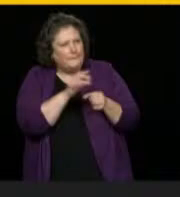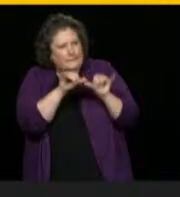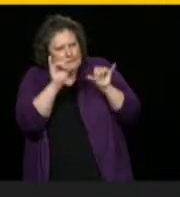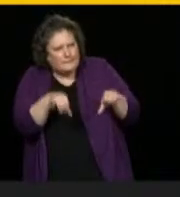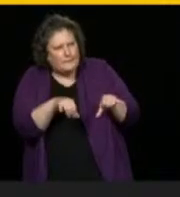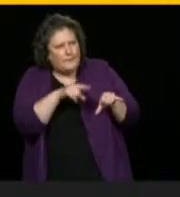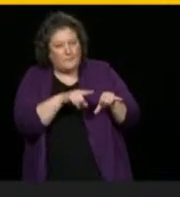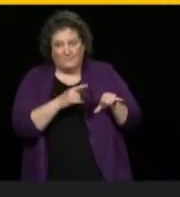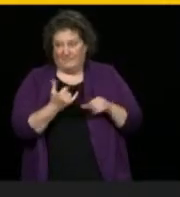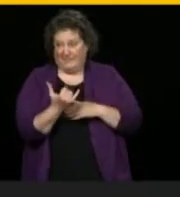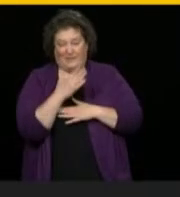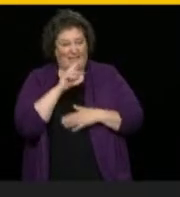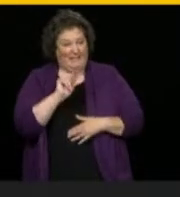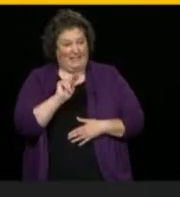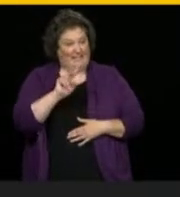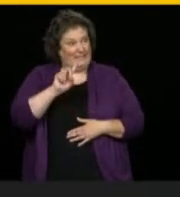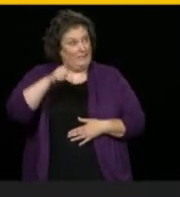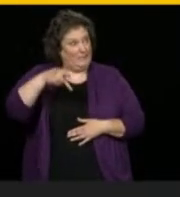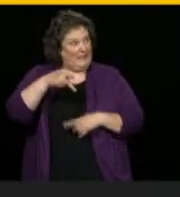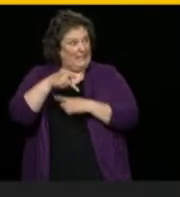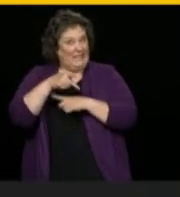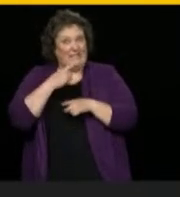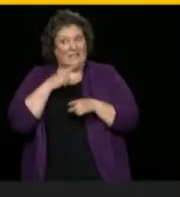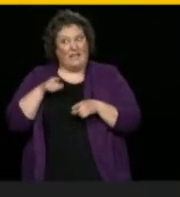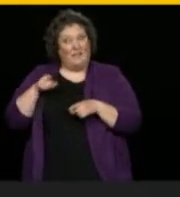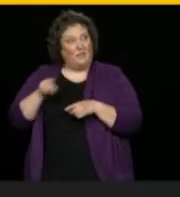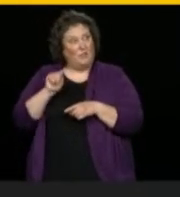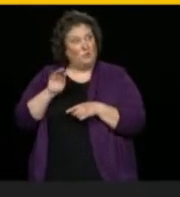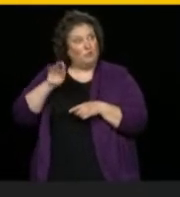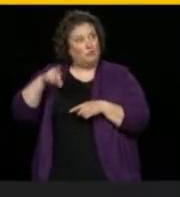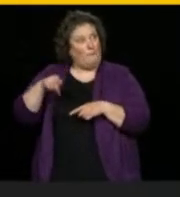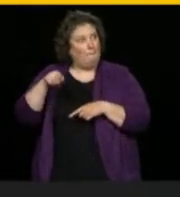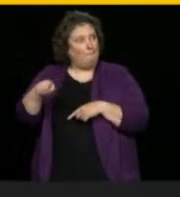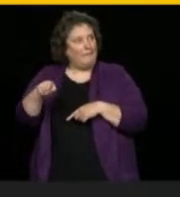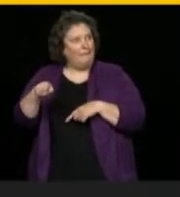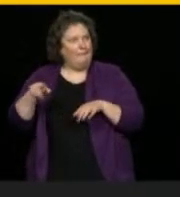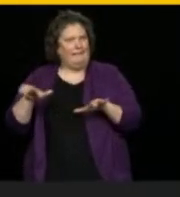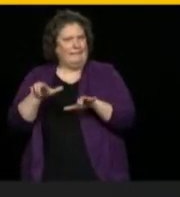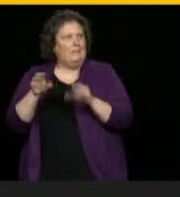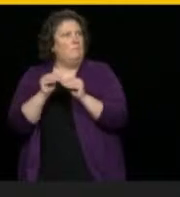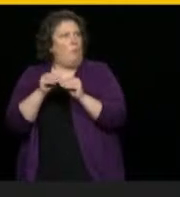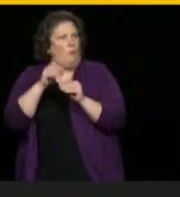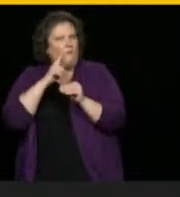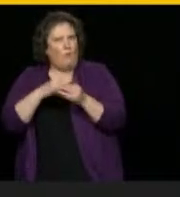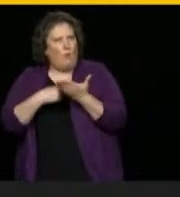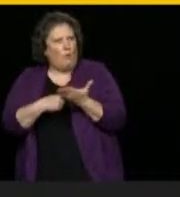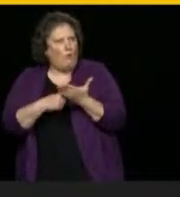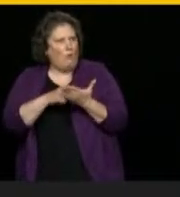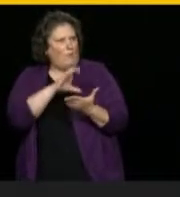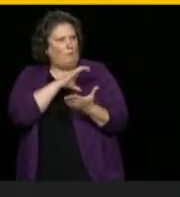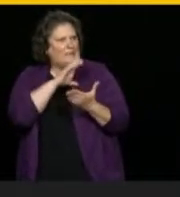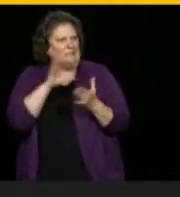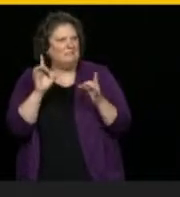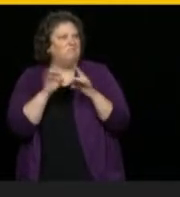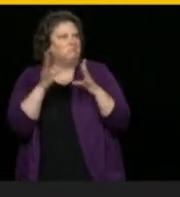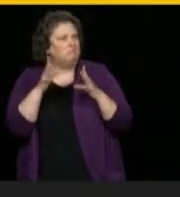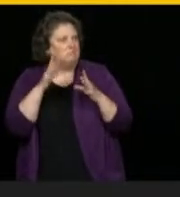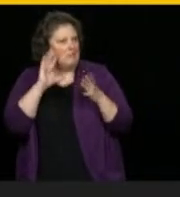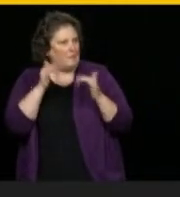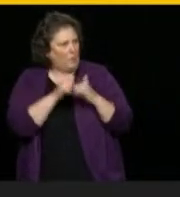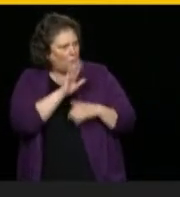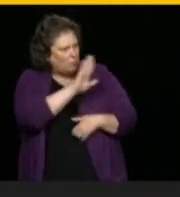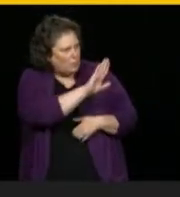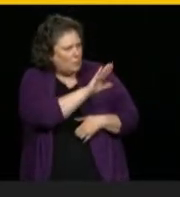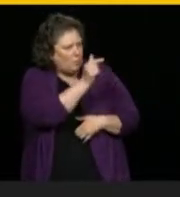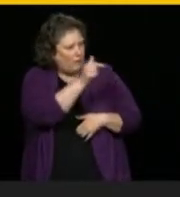done more to directly address police brutality than your own government. And I wonder if in this work plan is going to come specific instruction to your ministers